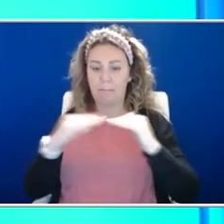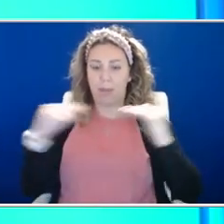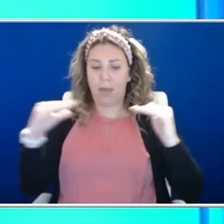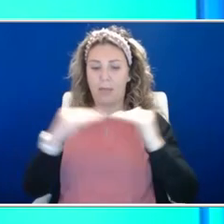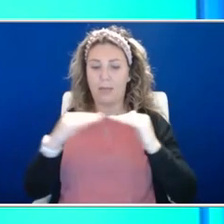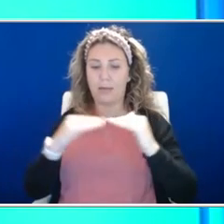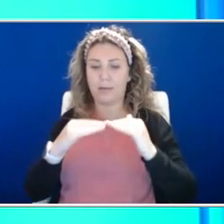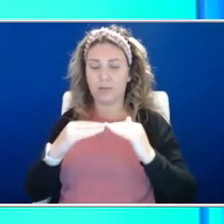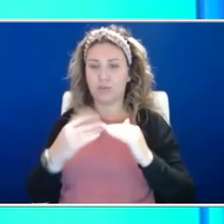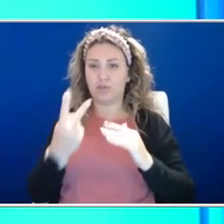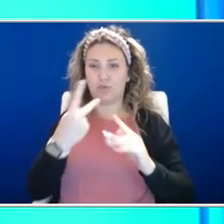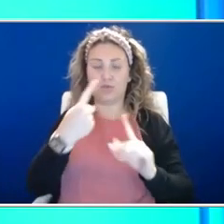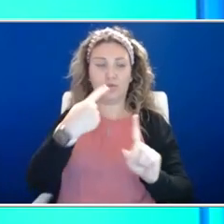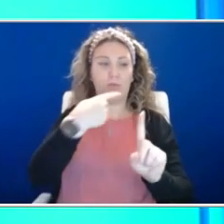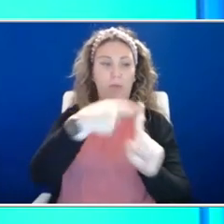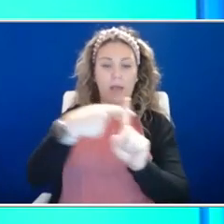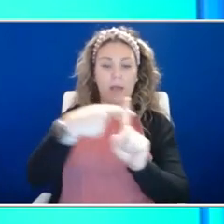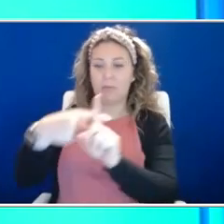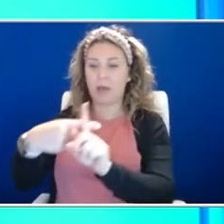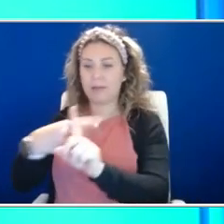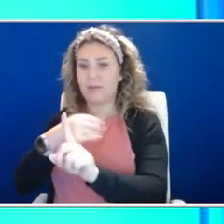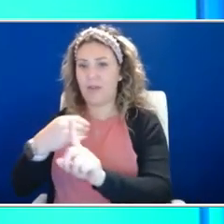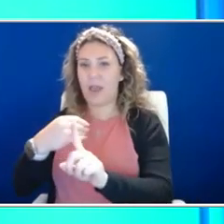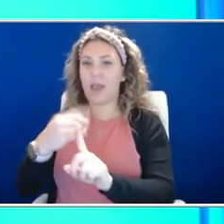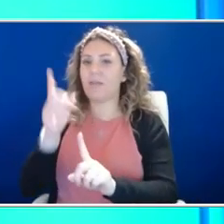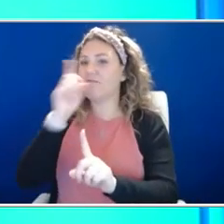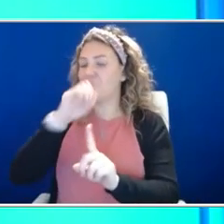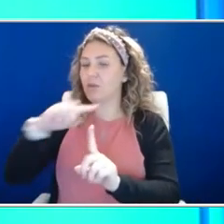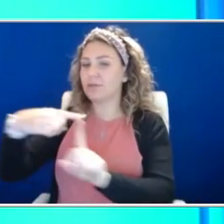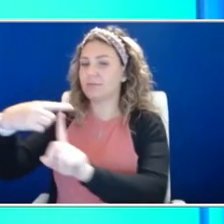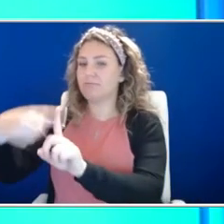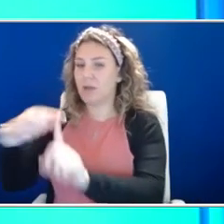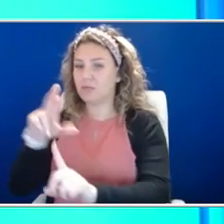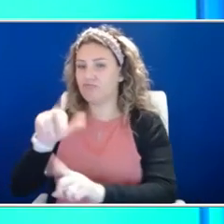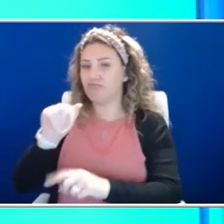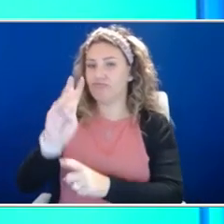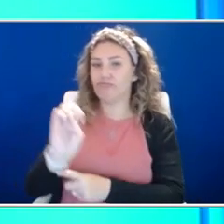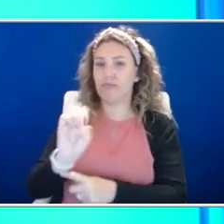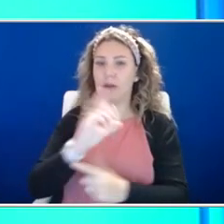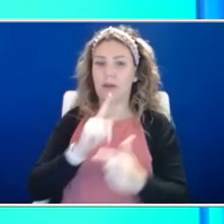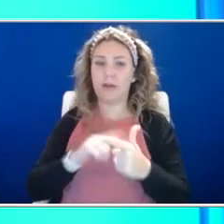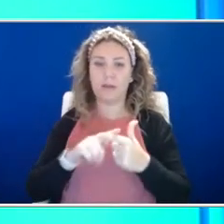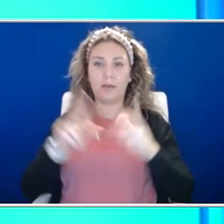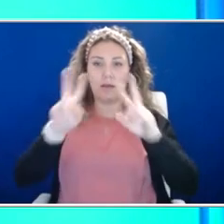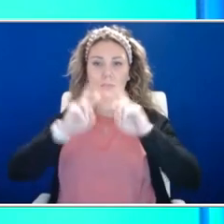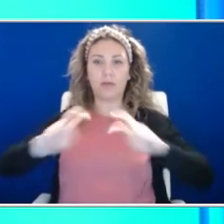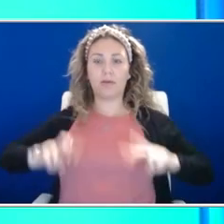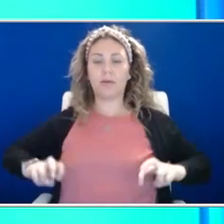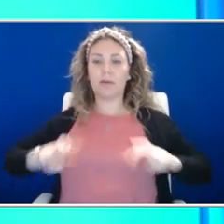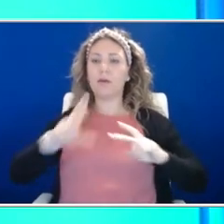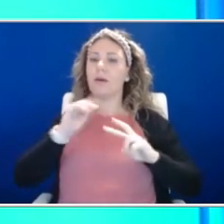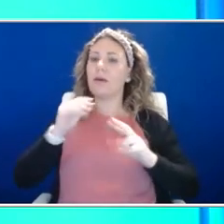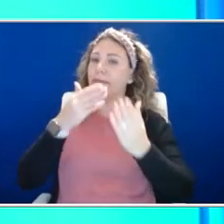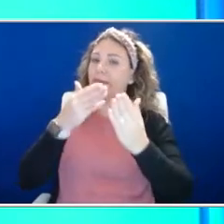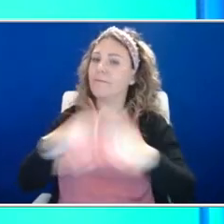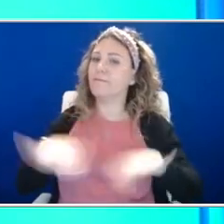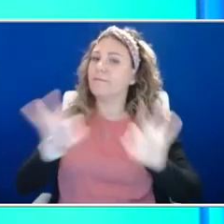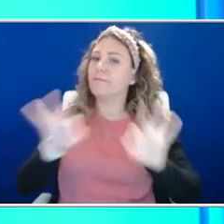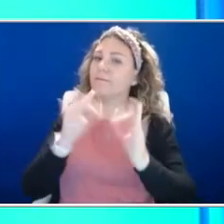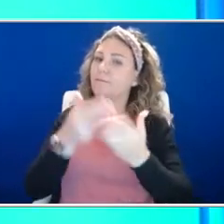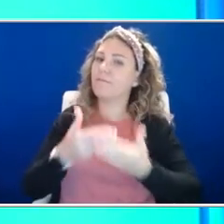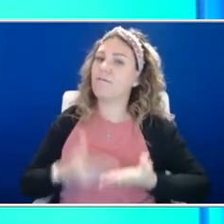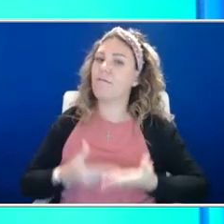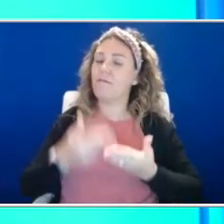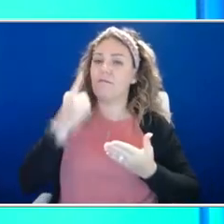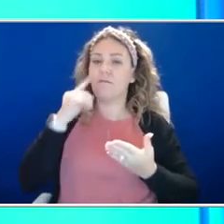and a false positive rate. So it's an inherent assessing the inherent validity of the algorithm, its performance